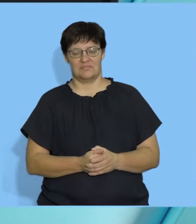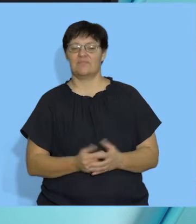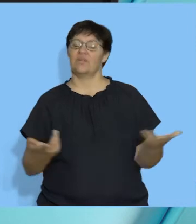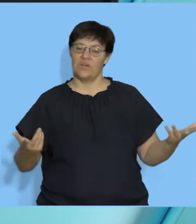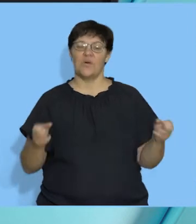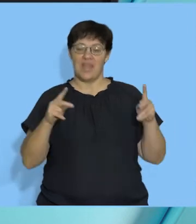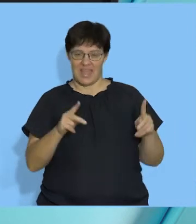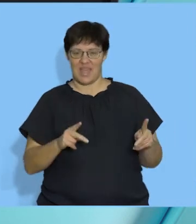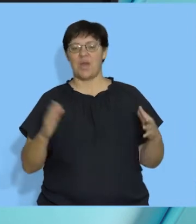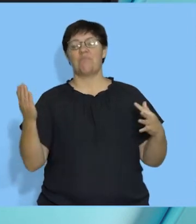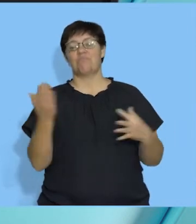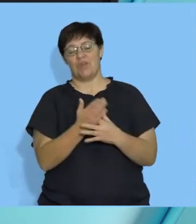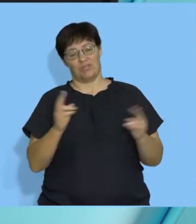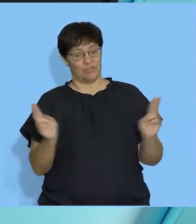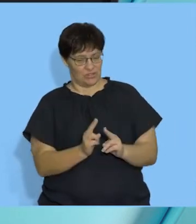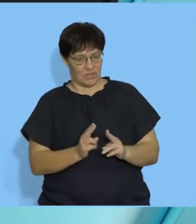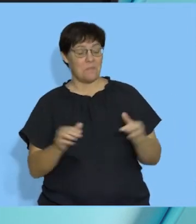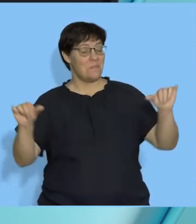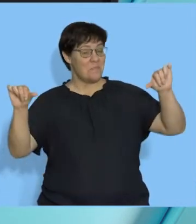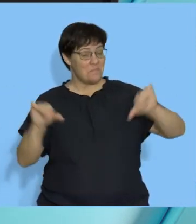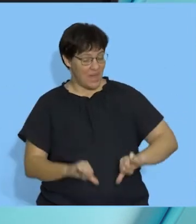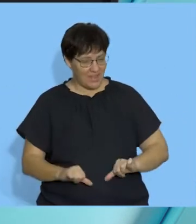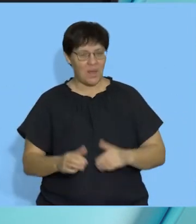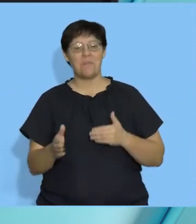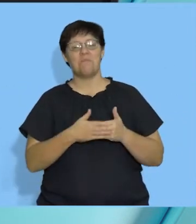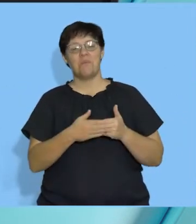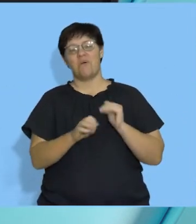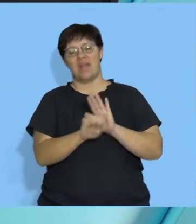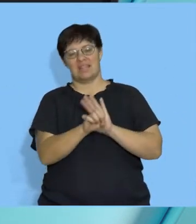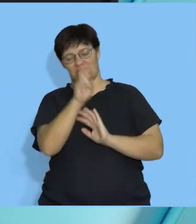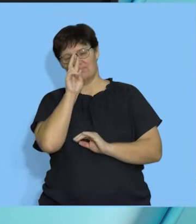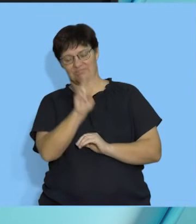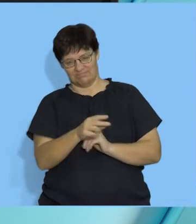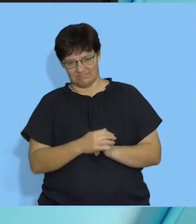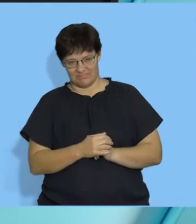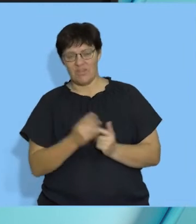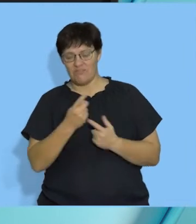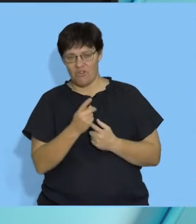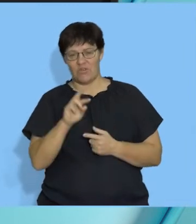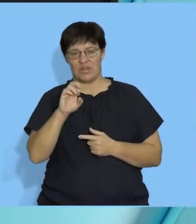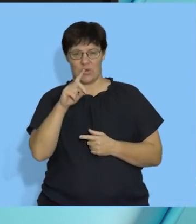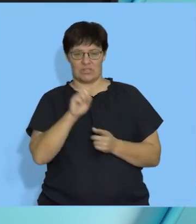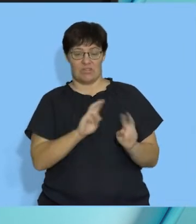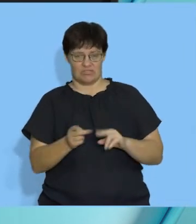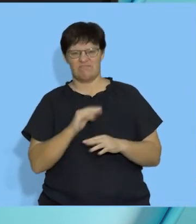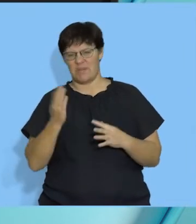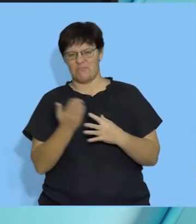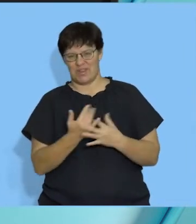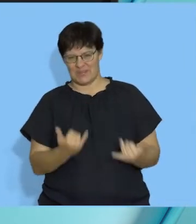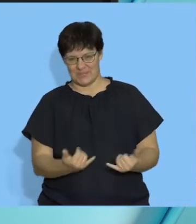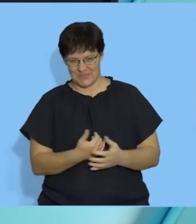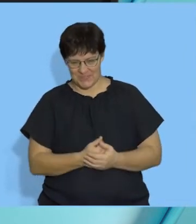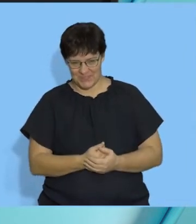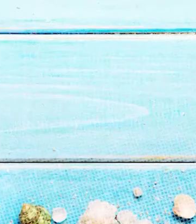Okay, we'll take a short break for now, and then when we come back, we'll look at more examples in as far as redox reactions. Let's take a short breather for